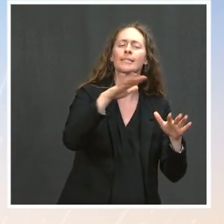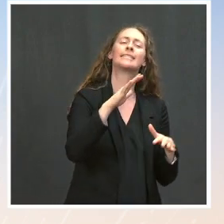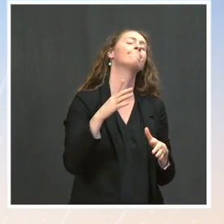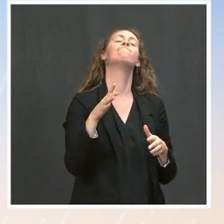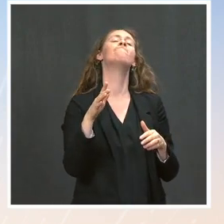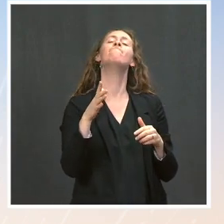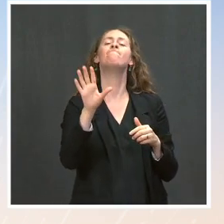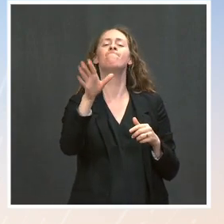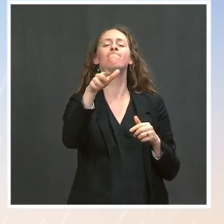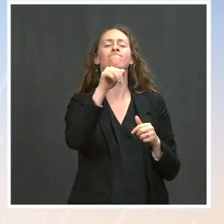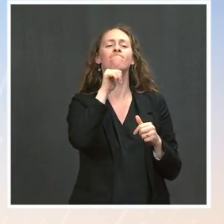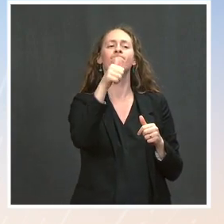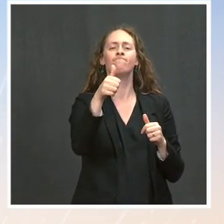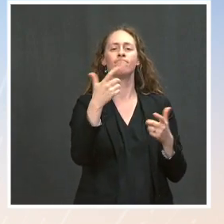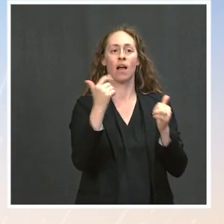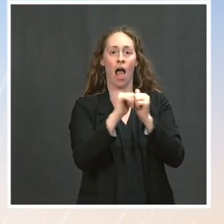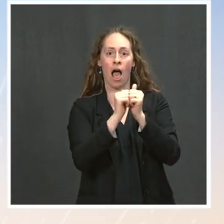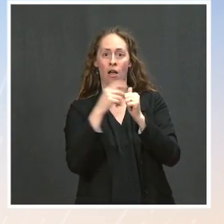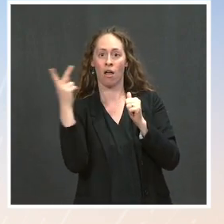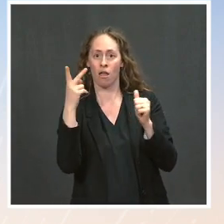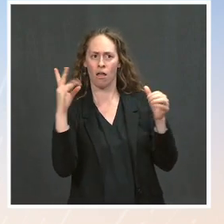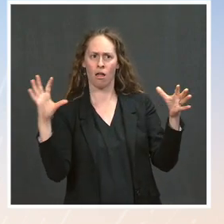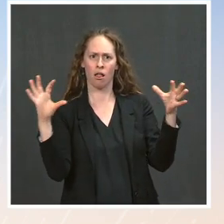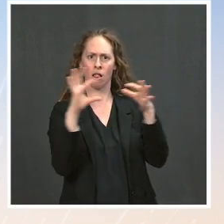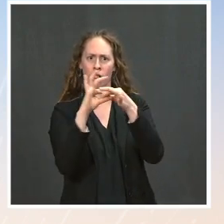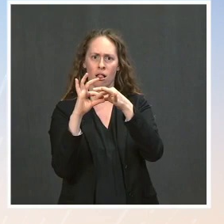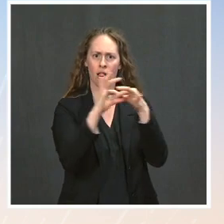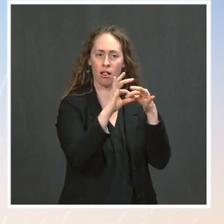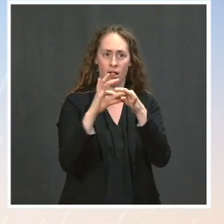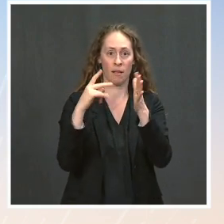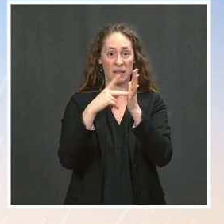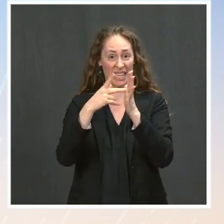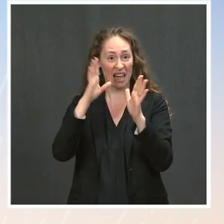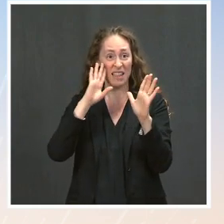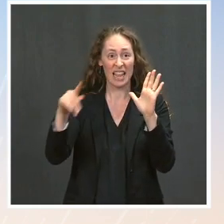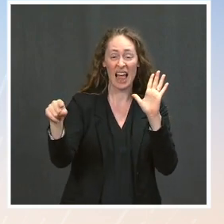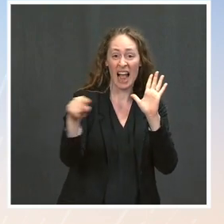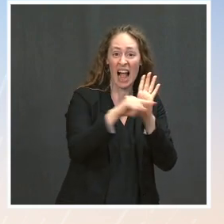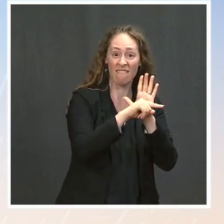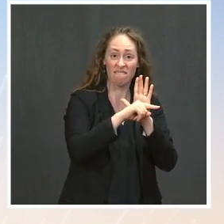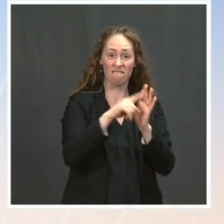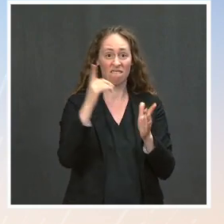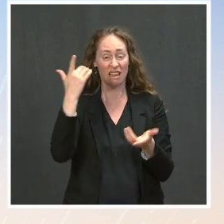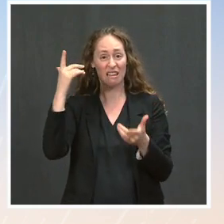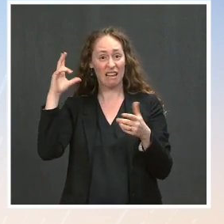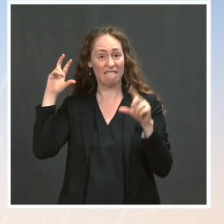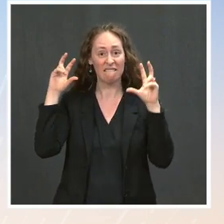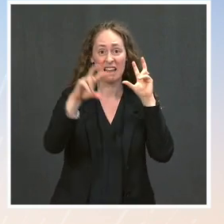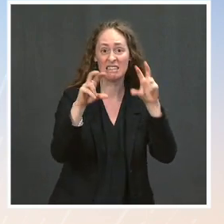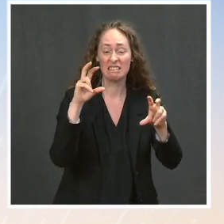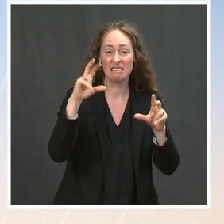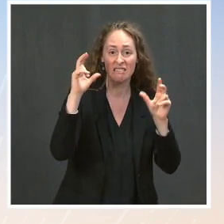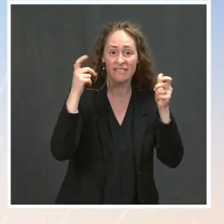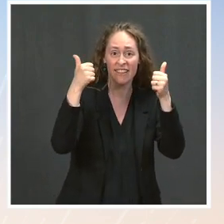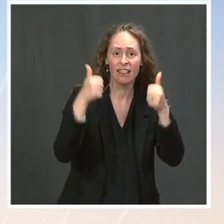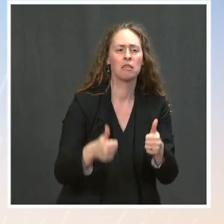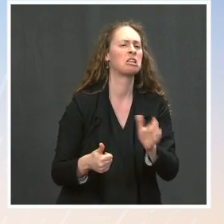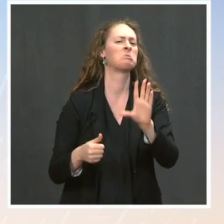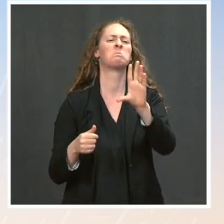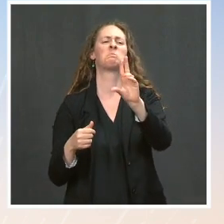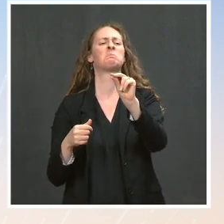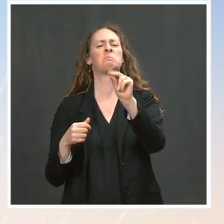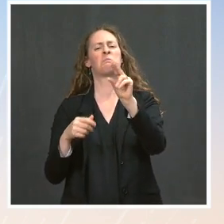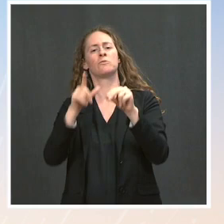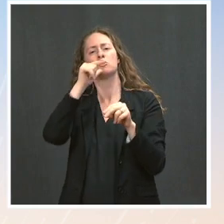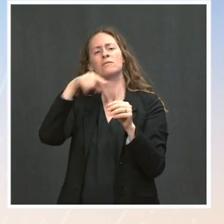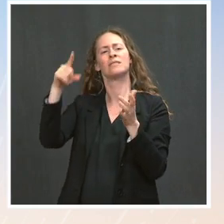a correlation that would significantly affect investment for these highest income individuals, number one. And number